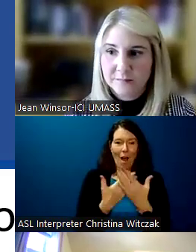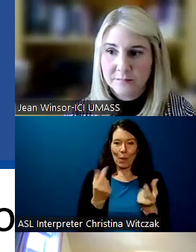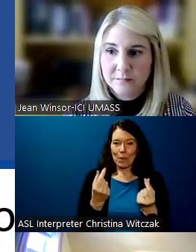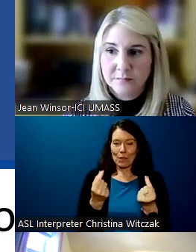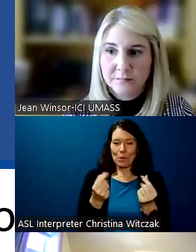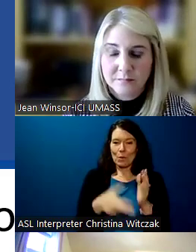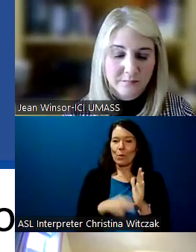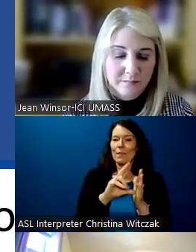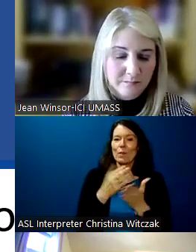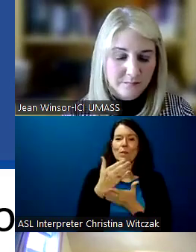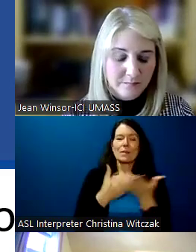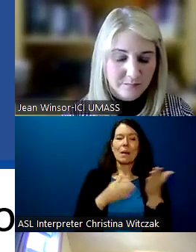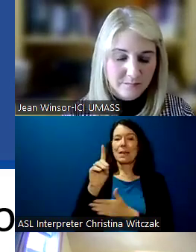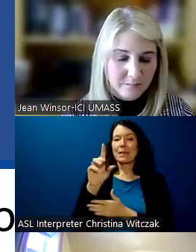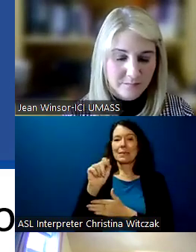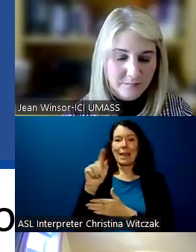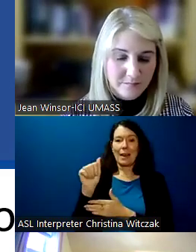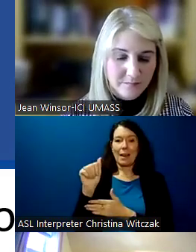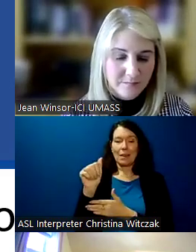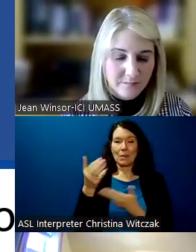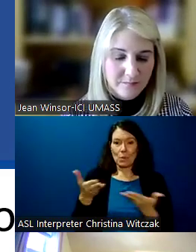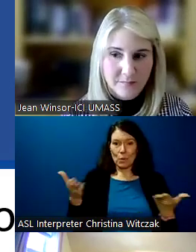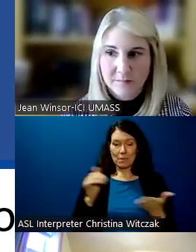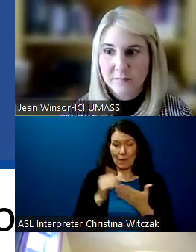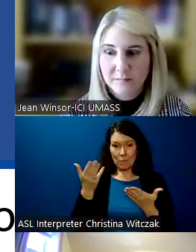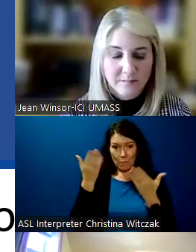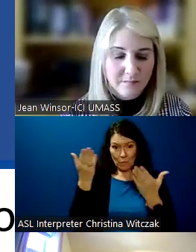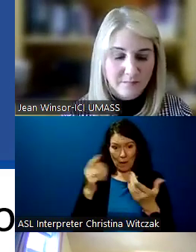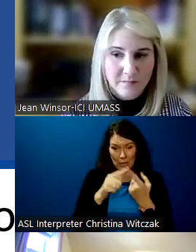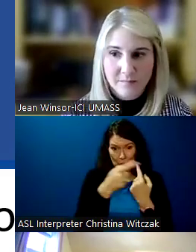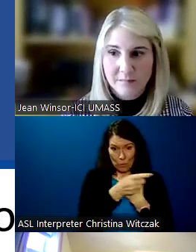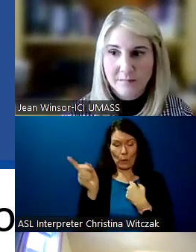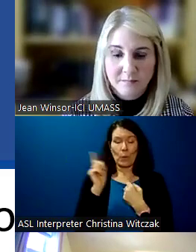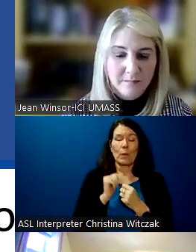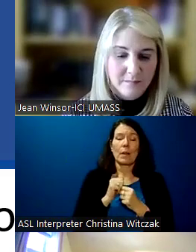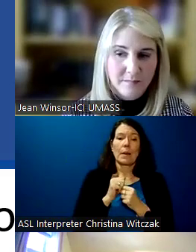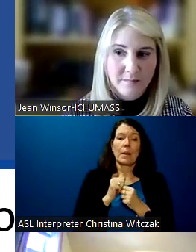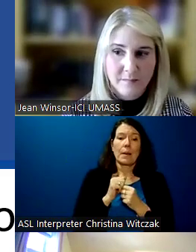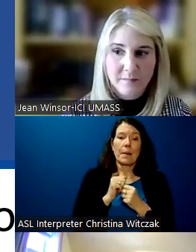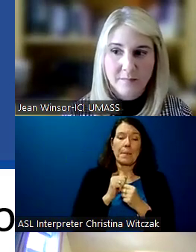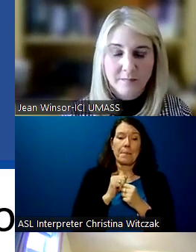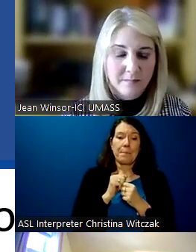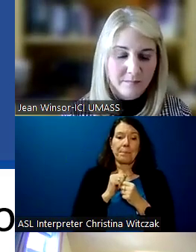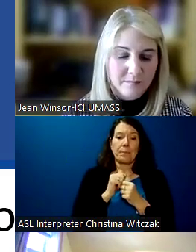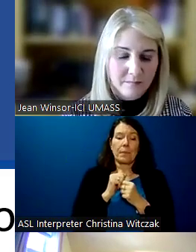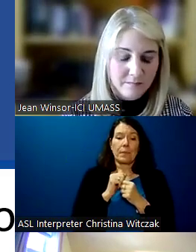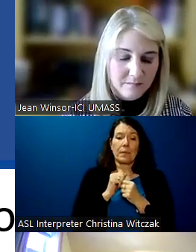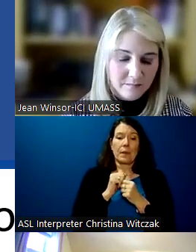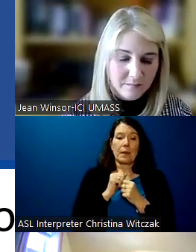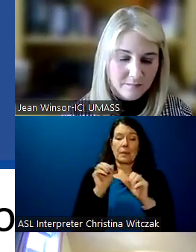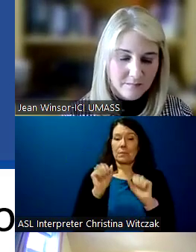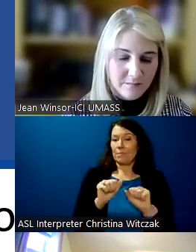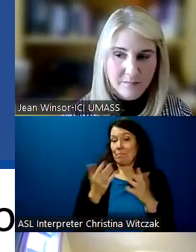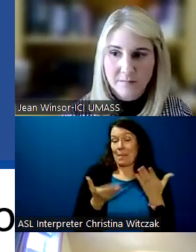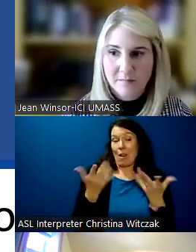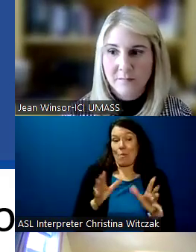wonderful data sources that were provided to you today during this e-learning community session. We're probably doing this